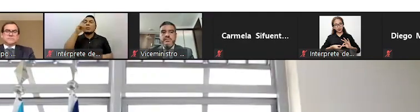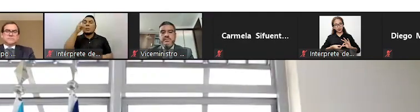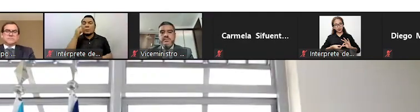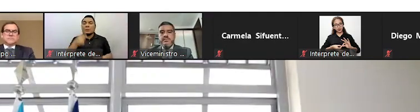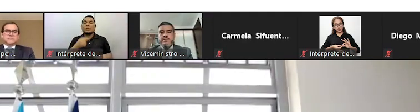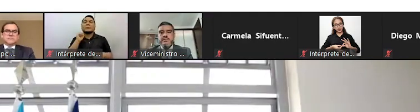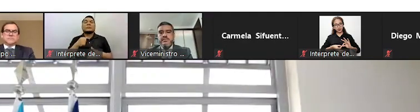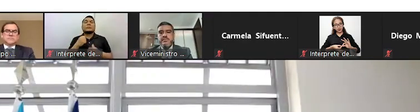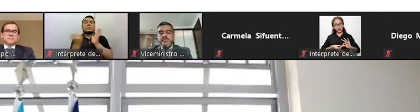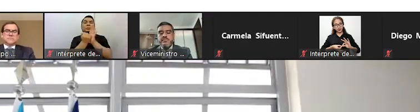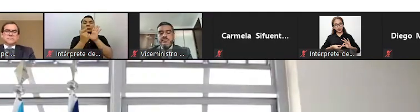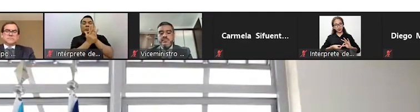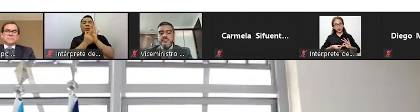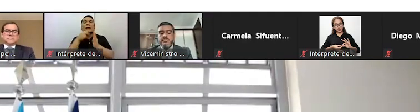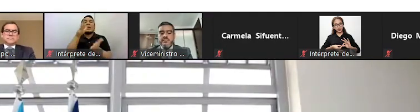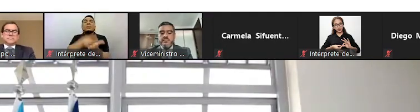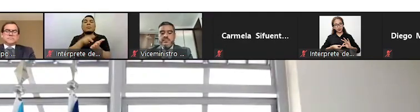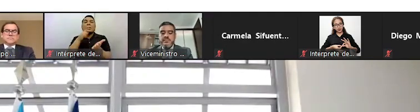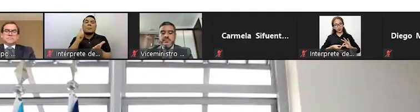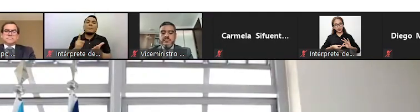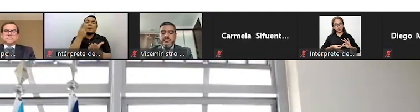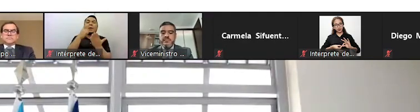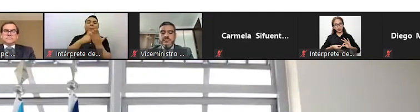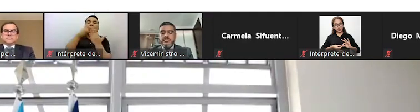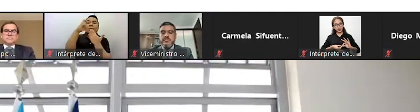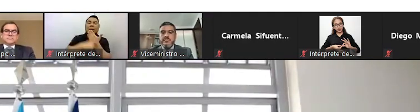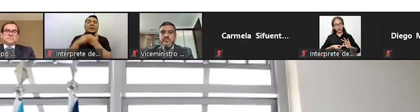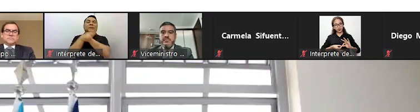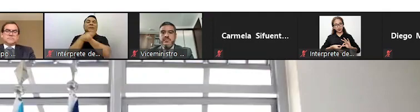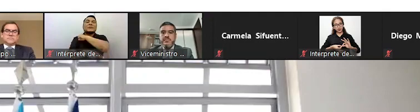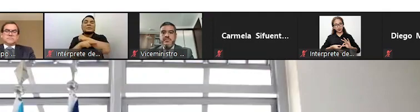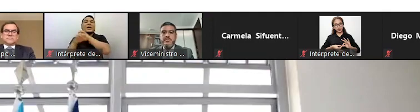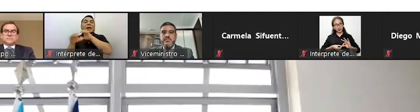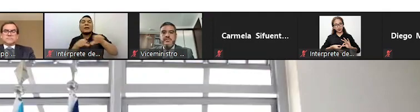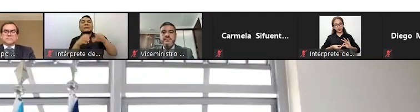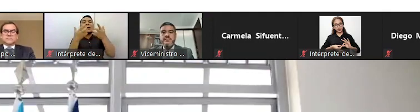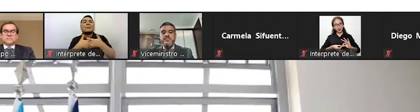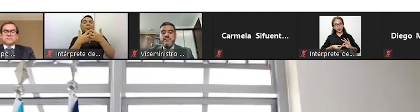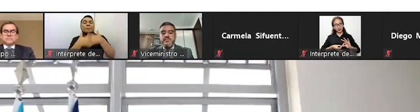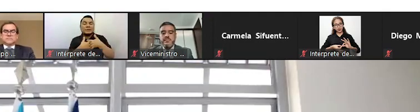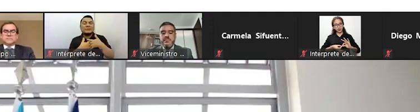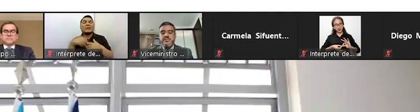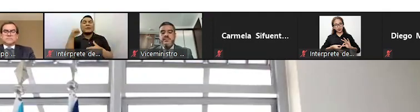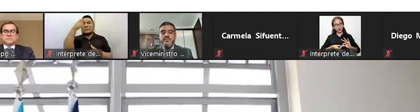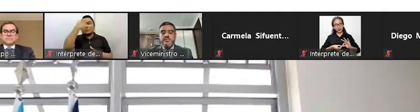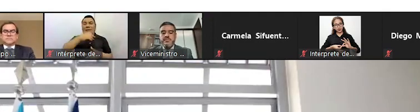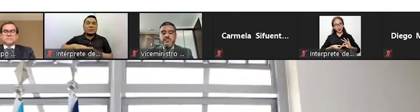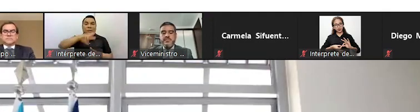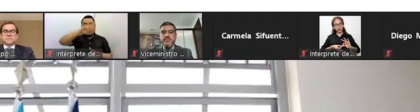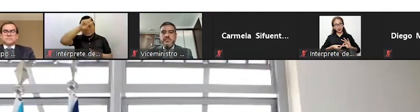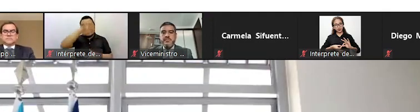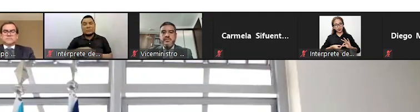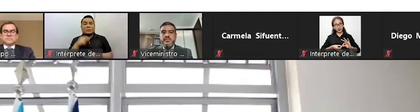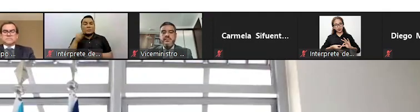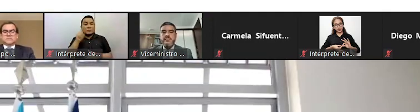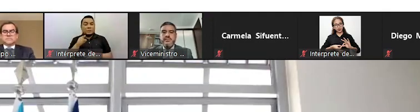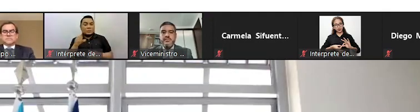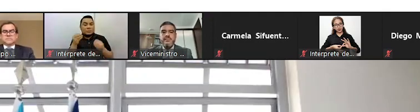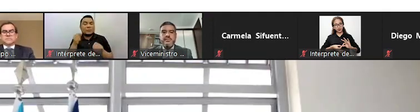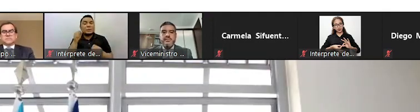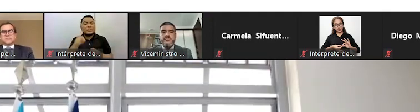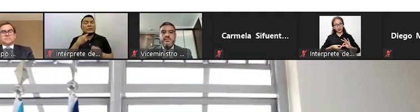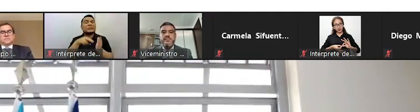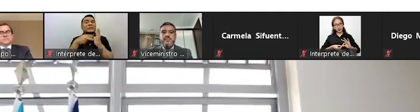see the engine 11th the supreme decree that approves this first national action plan on business and